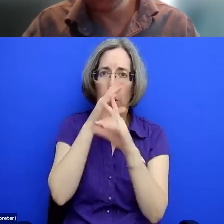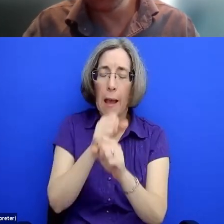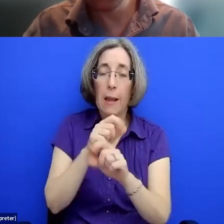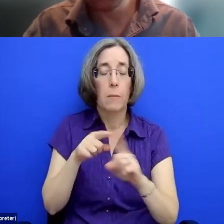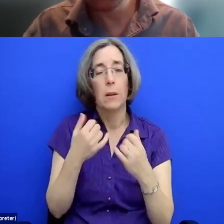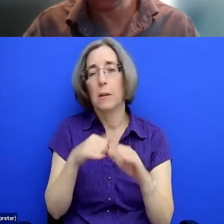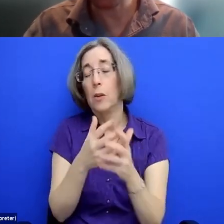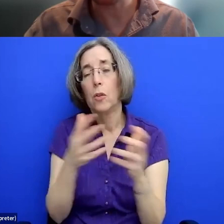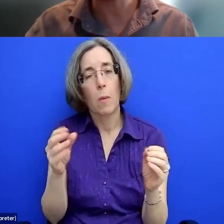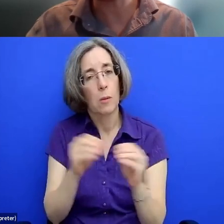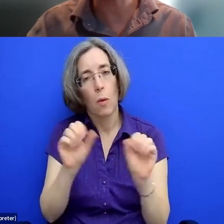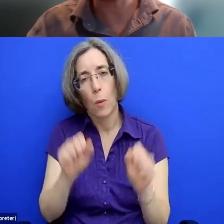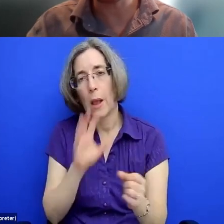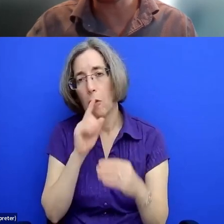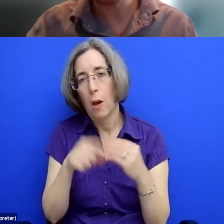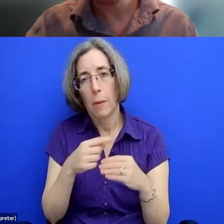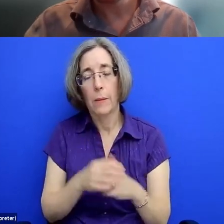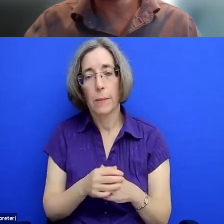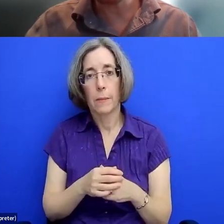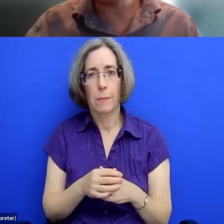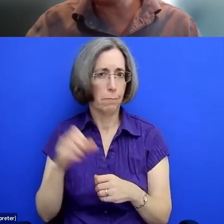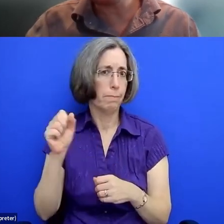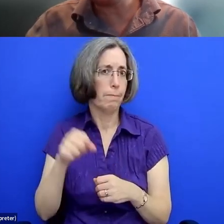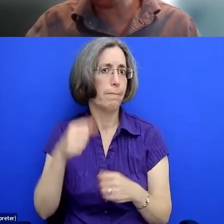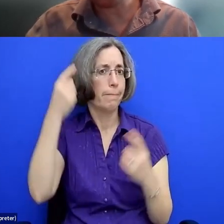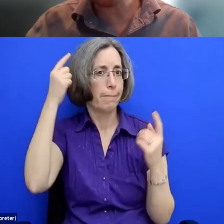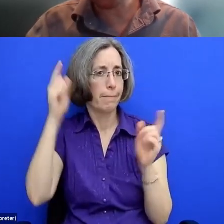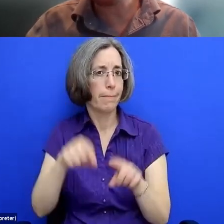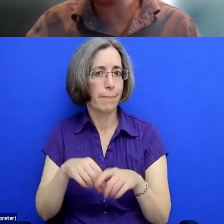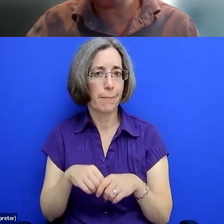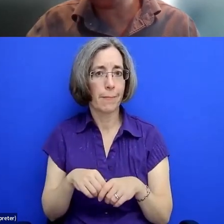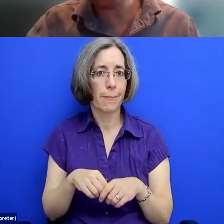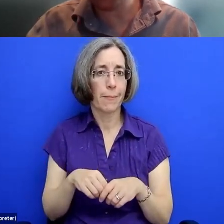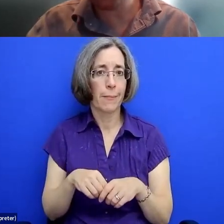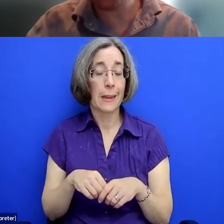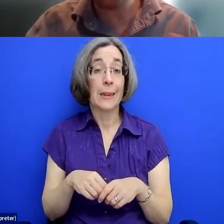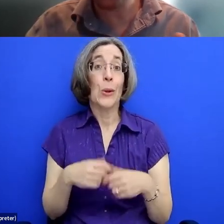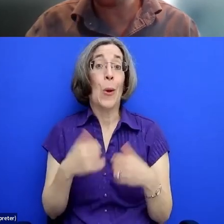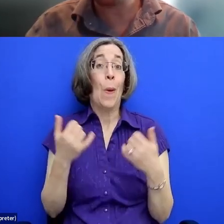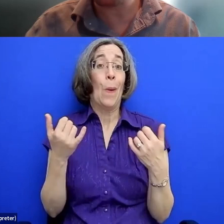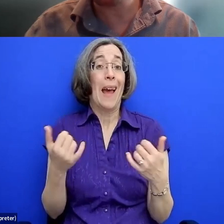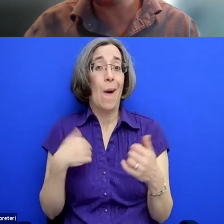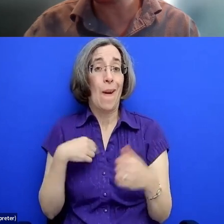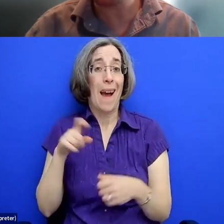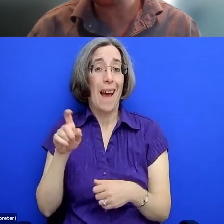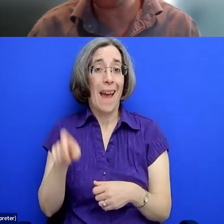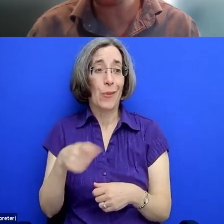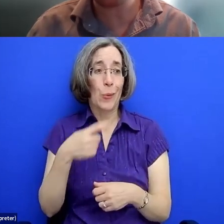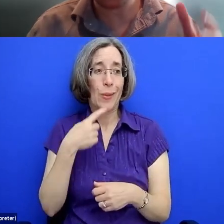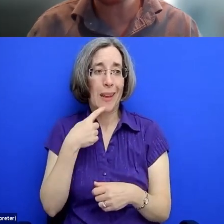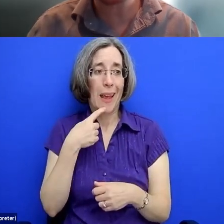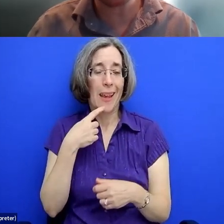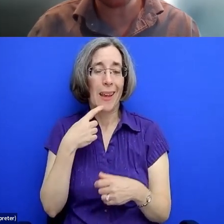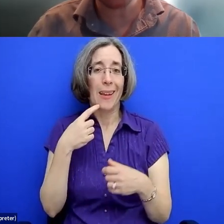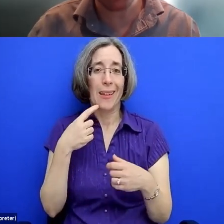be said. Yeah, exactly. So this is where I have to say, or I really need to say,